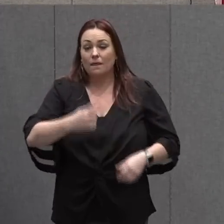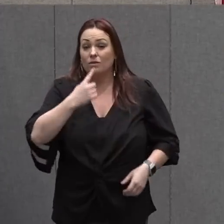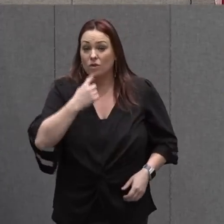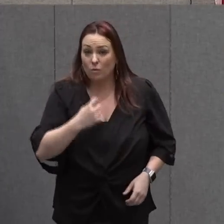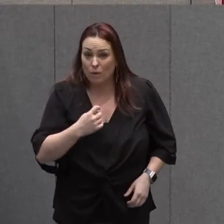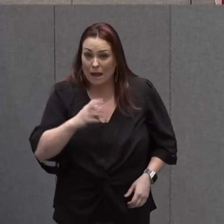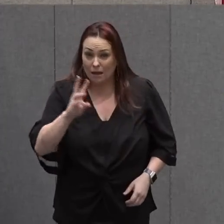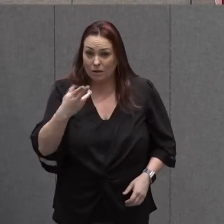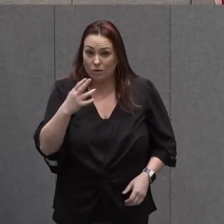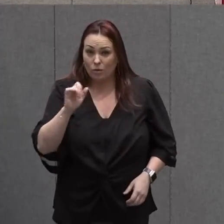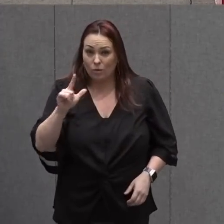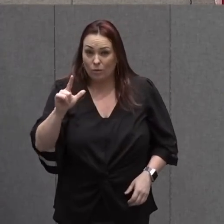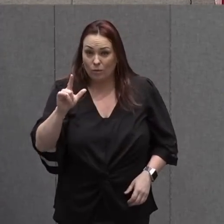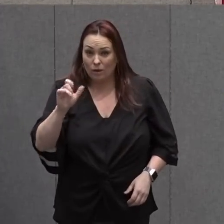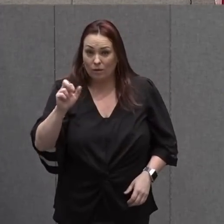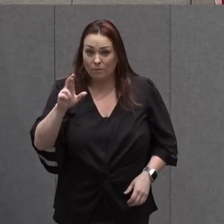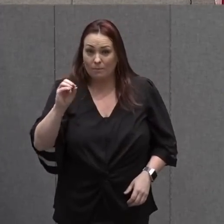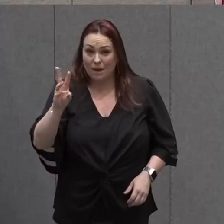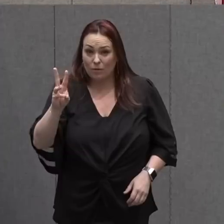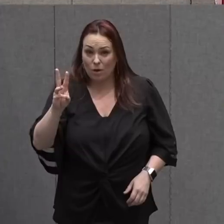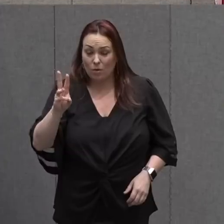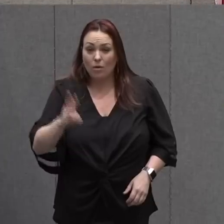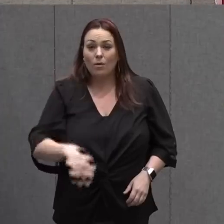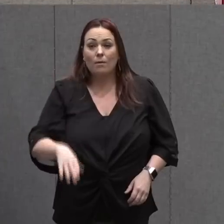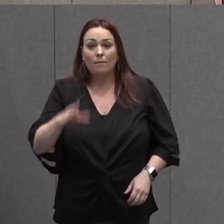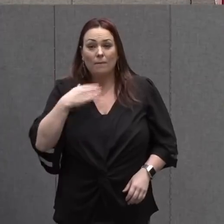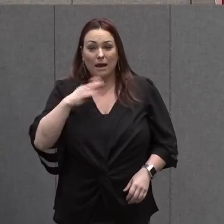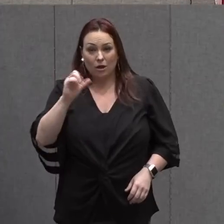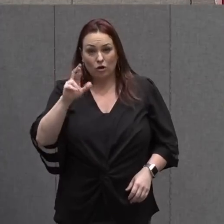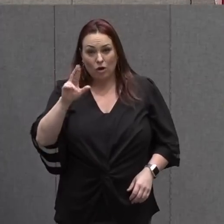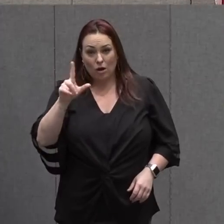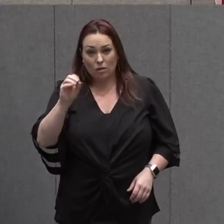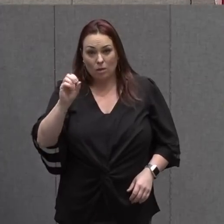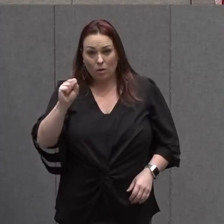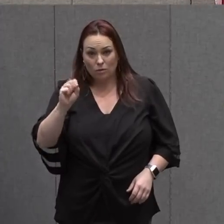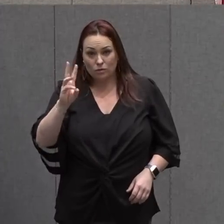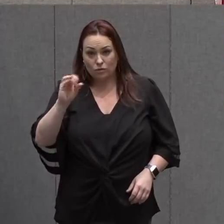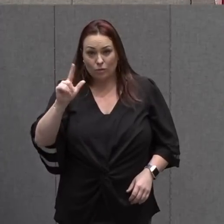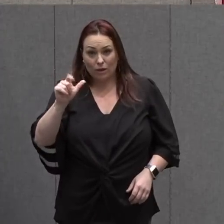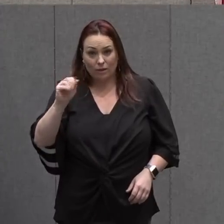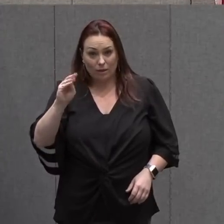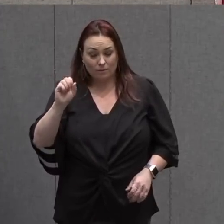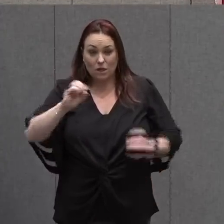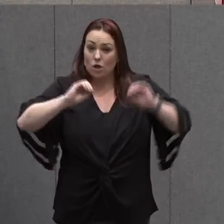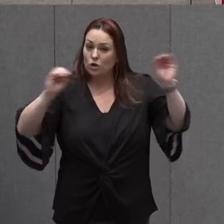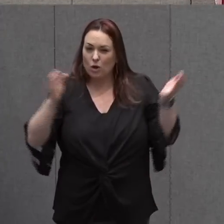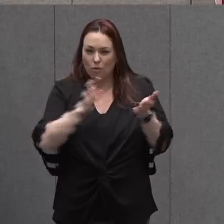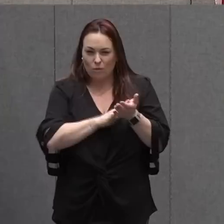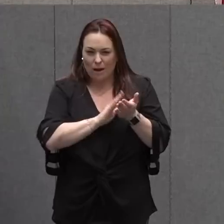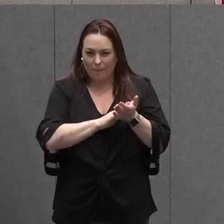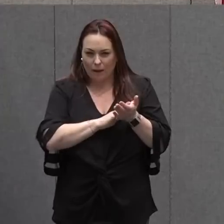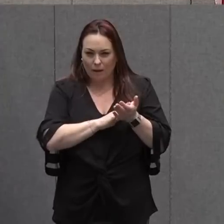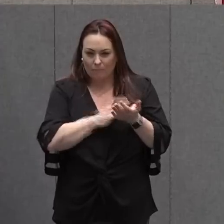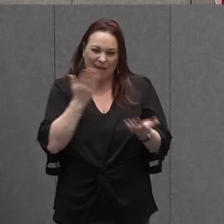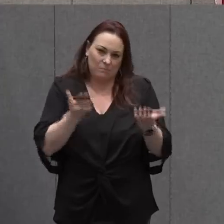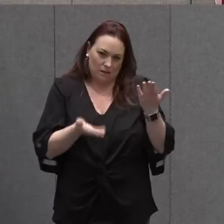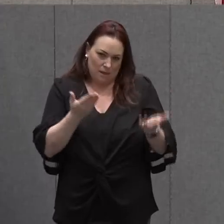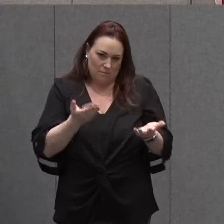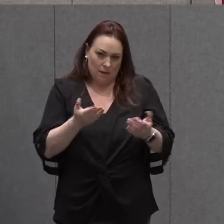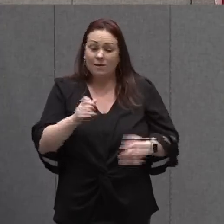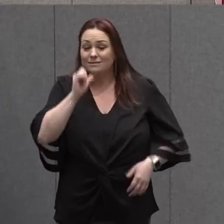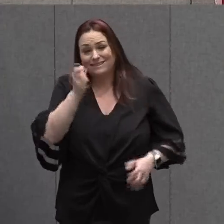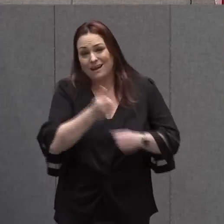by William Carlos Williams. No rhyming. Oh? Maybe. Let's see. It's not a